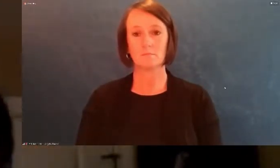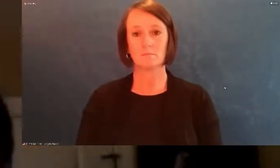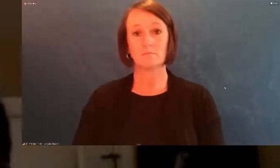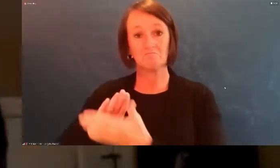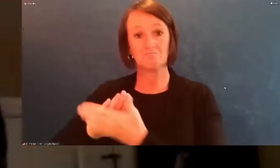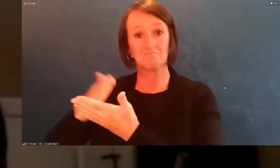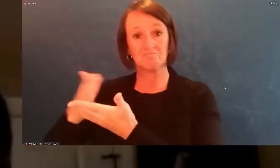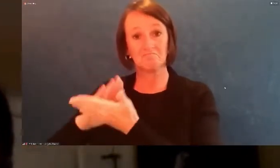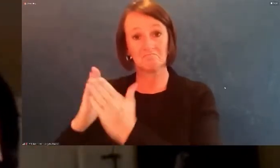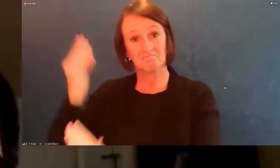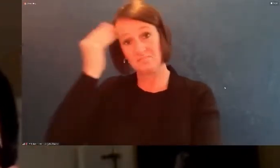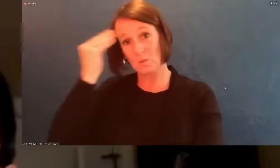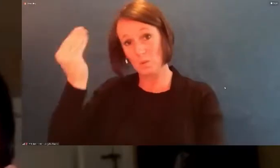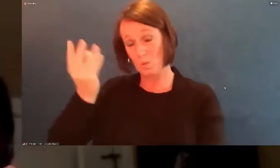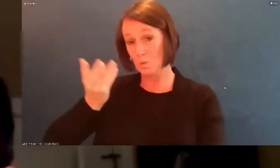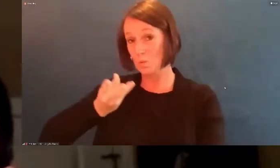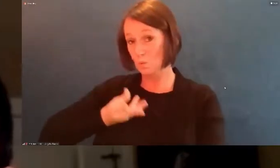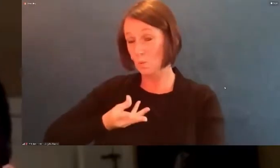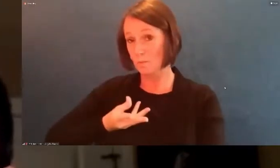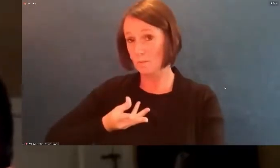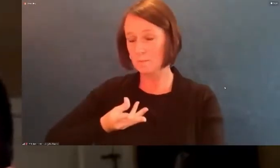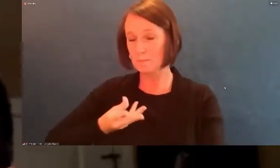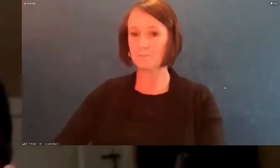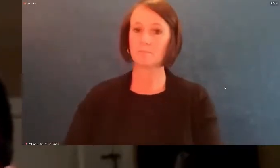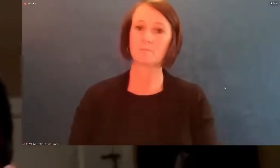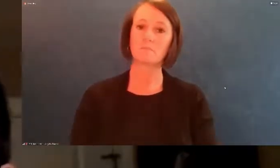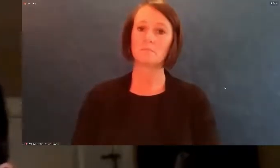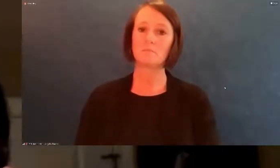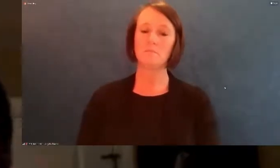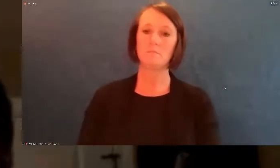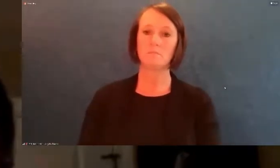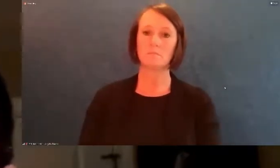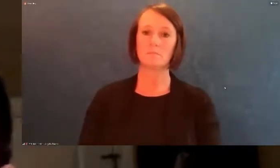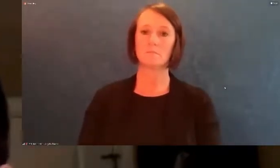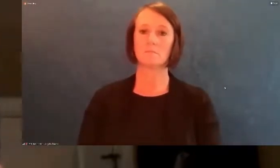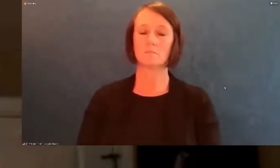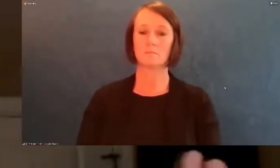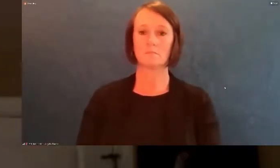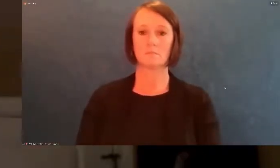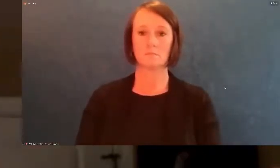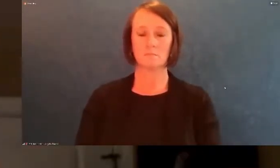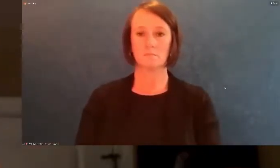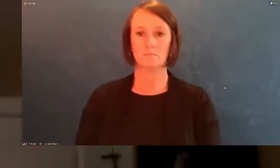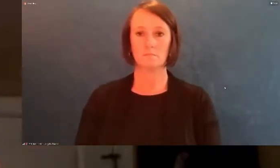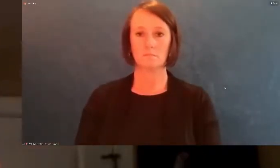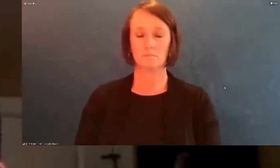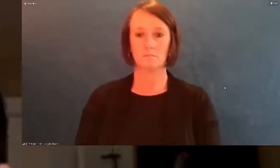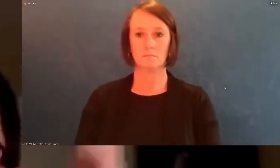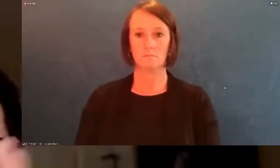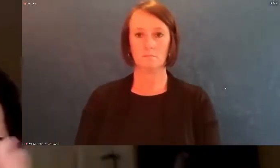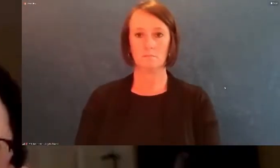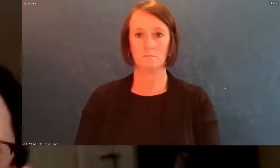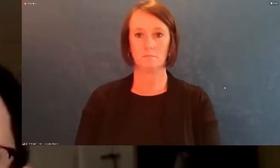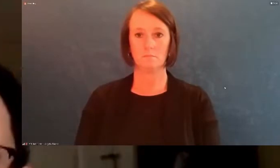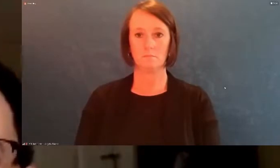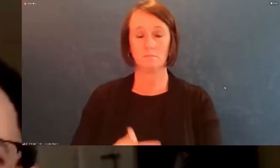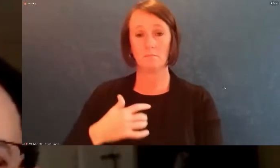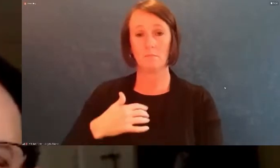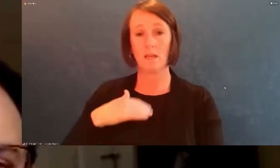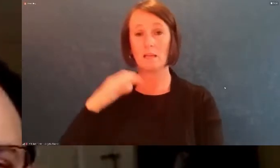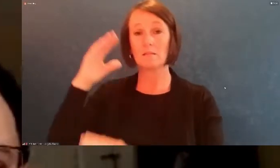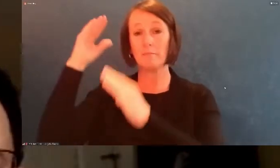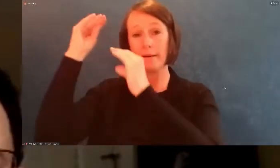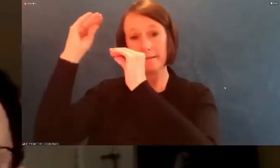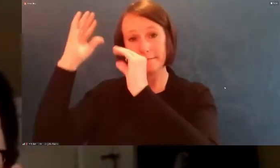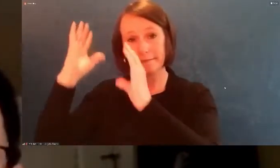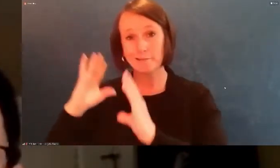me, and this is where the alchemy of what I do is, it's because of my elders and it's because of my teachers and it's because